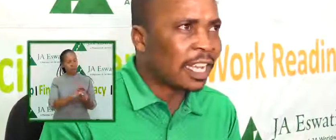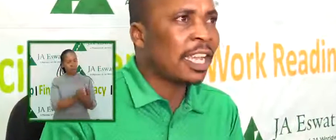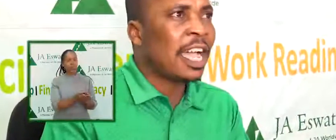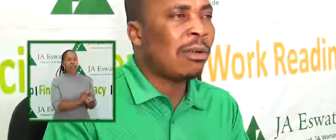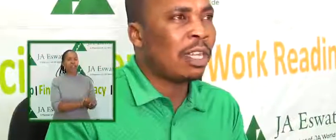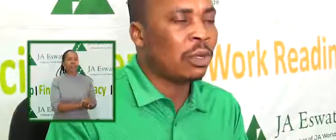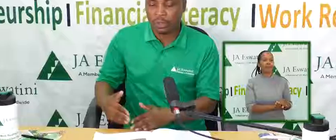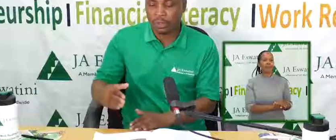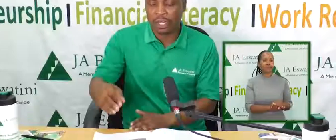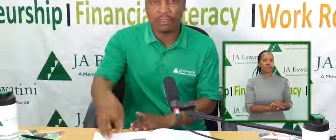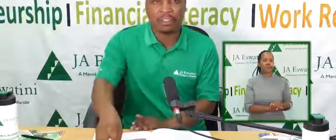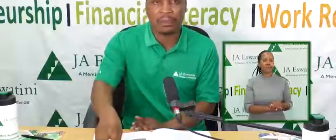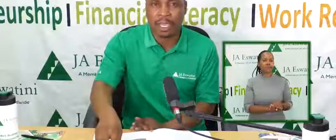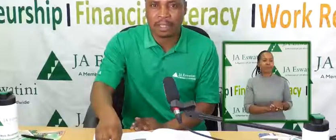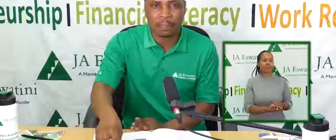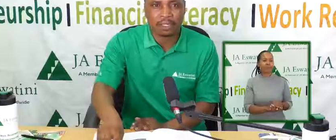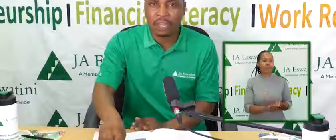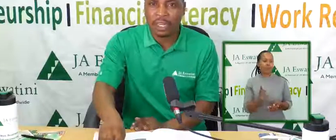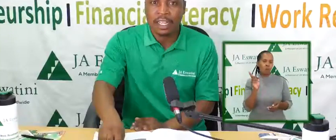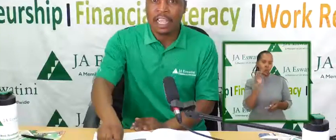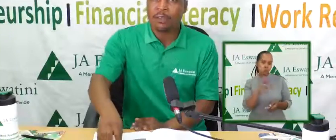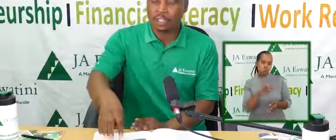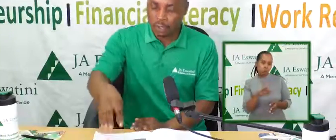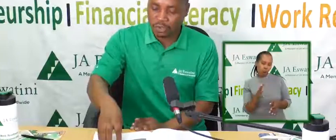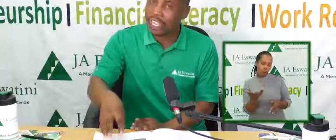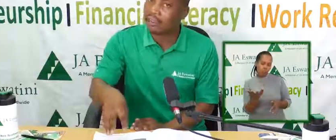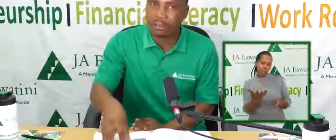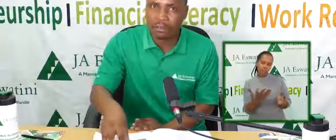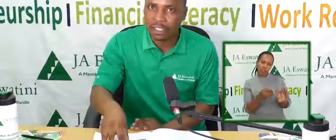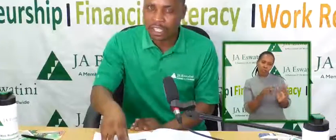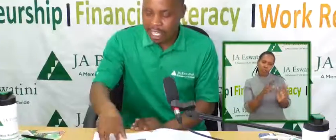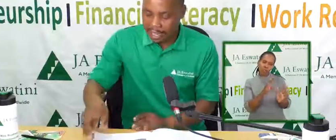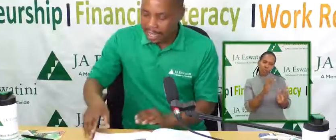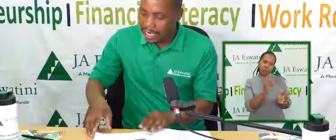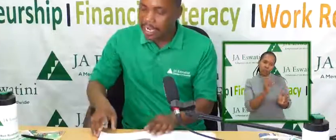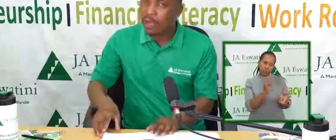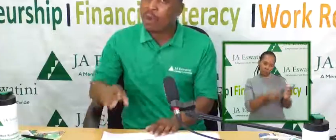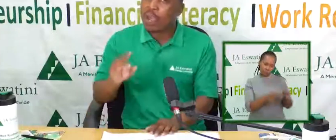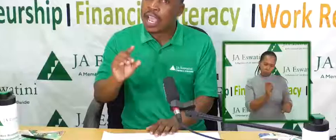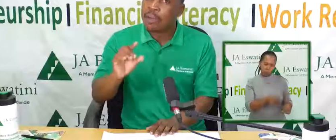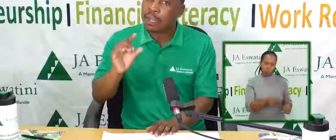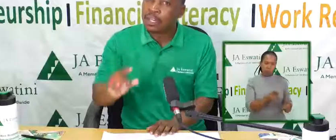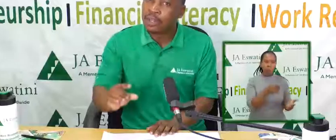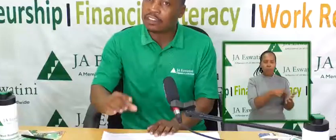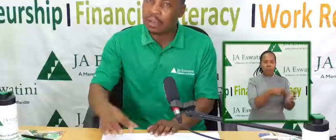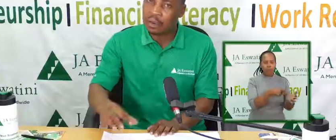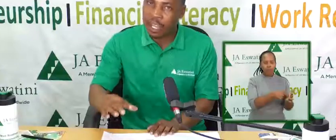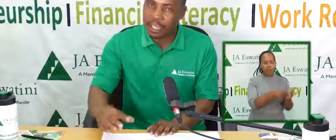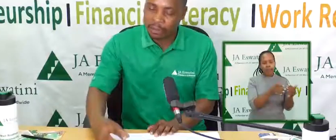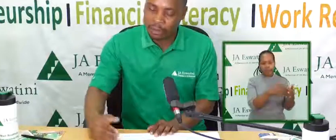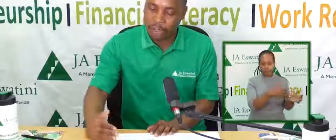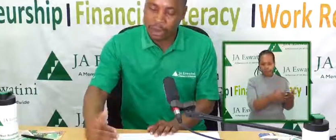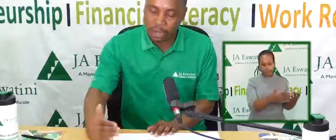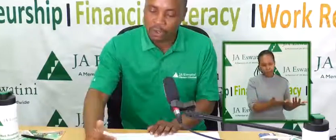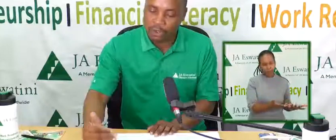let's check how much are we going to invest in buying the material, how much costs are involved, and then how many units we